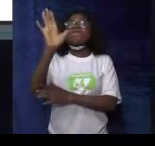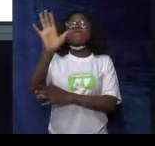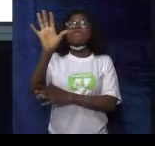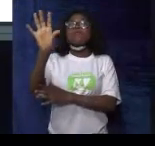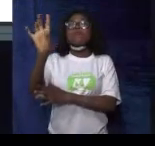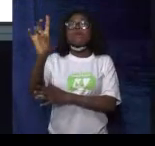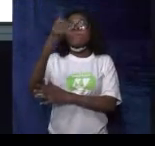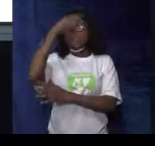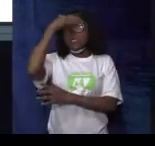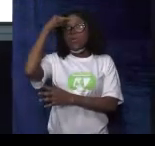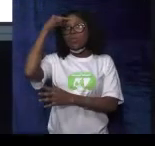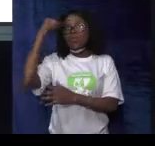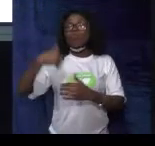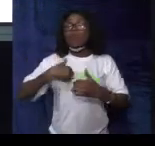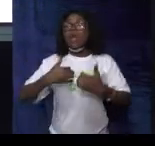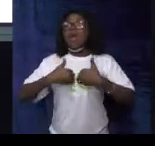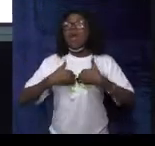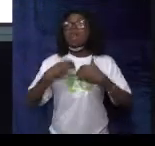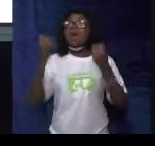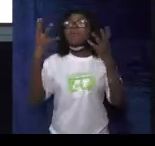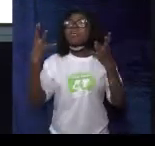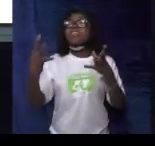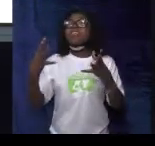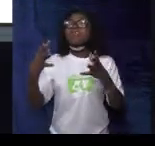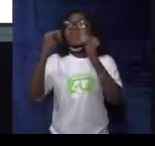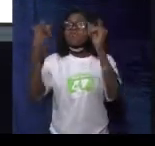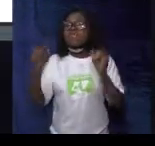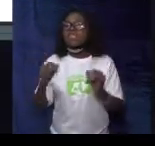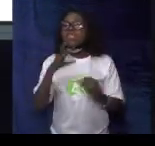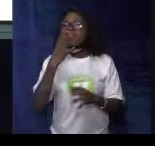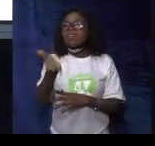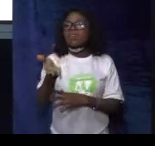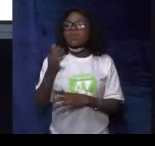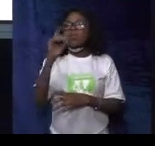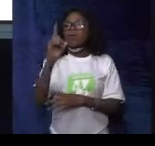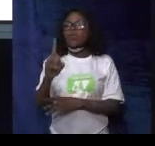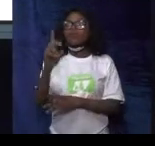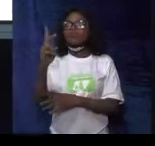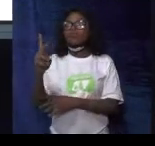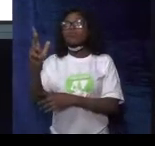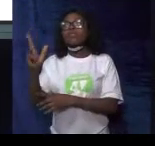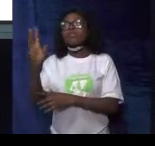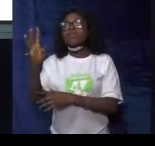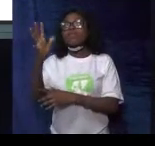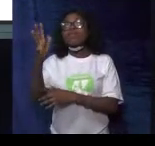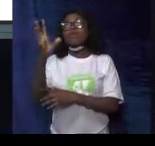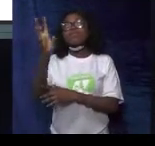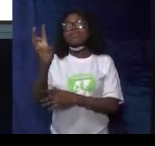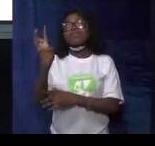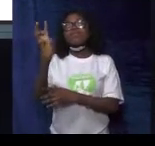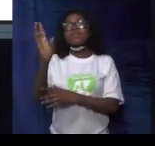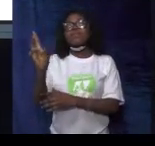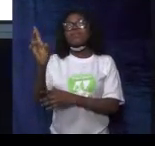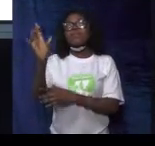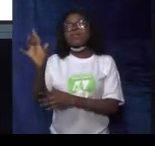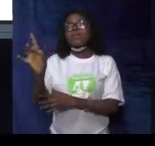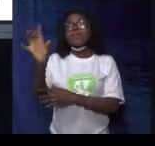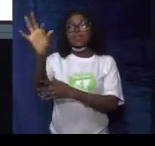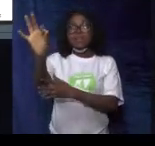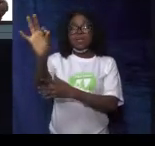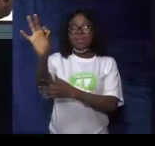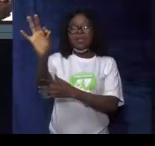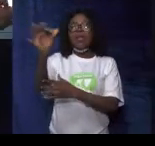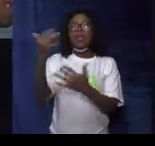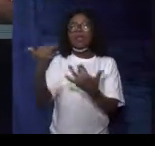correct answer will be 57 because we have how many images? 1, 2, 3, 4, 5,